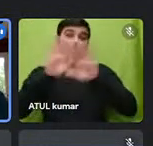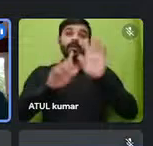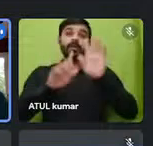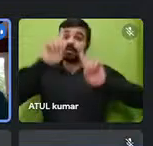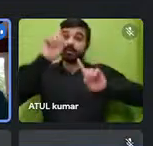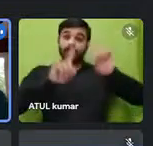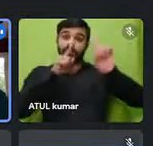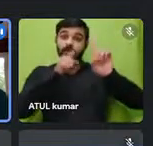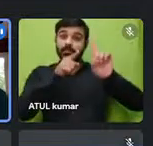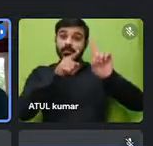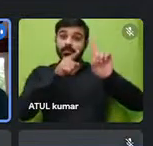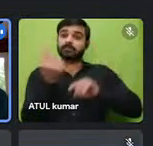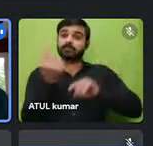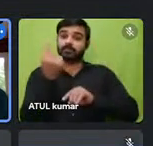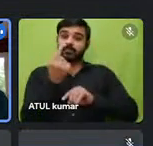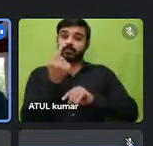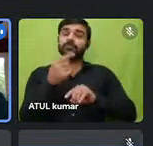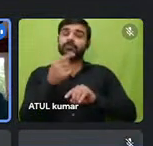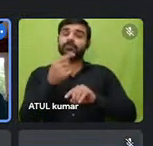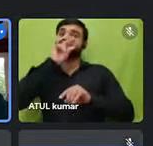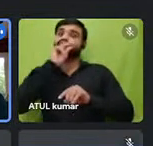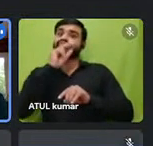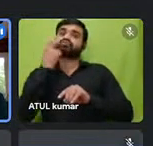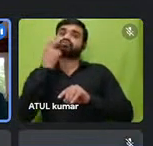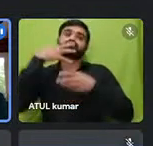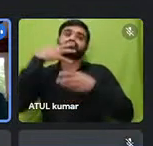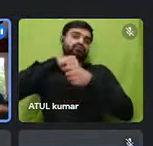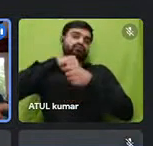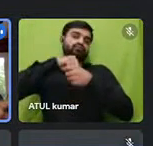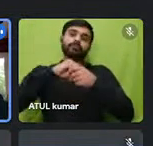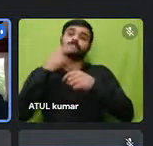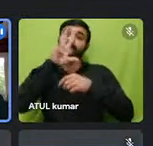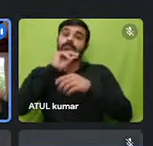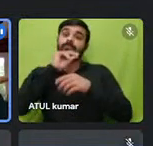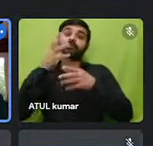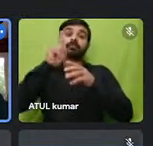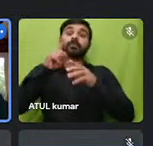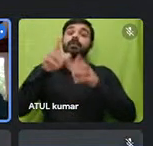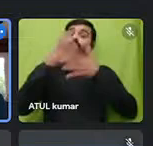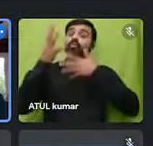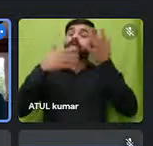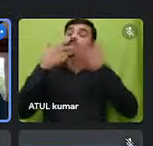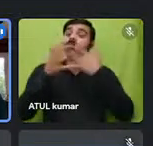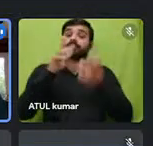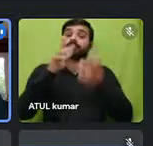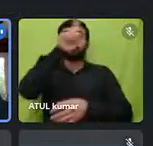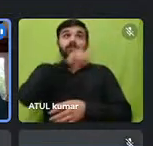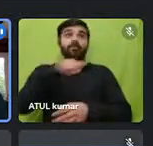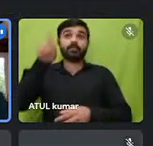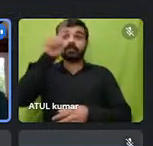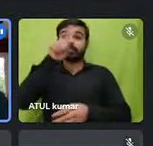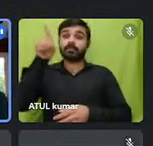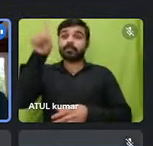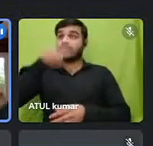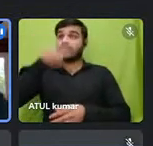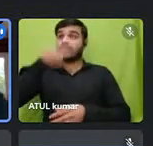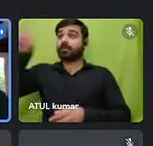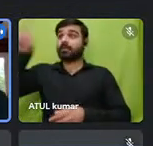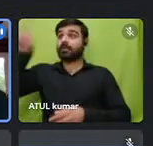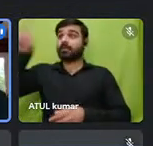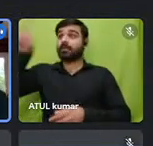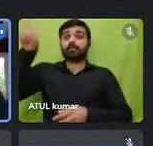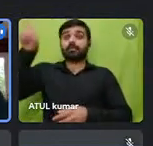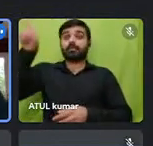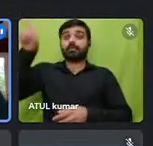the gesture that's not in the speech, because in the gesture you have going from smaller to larger